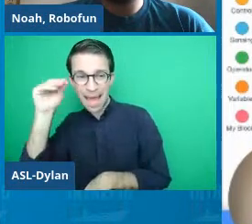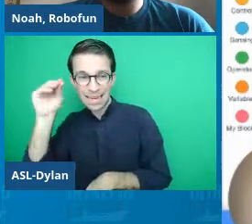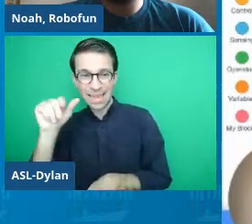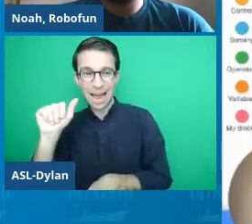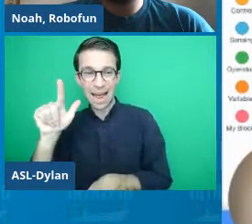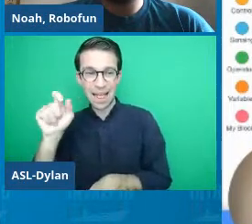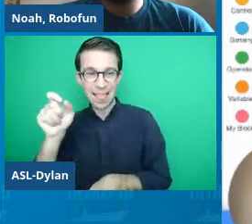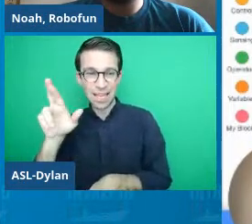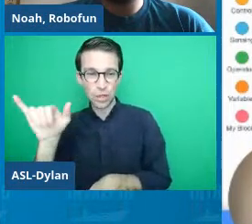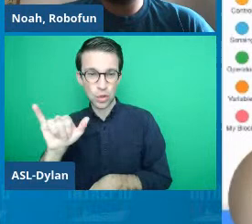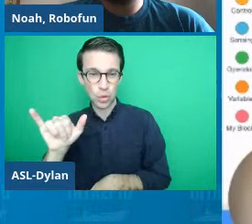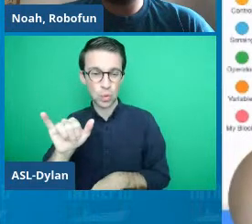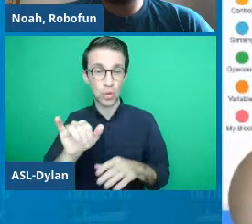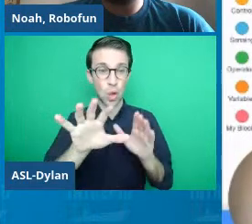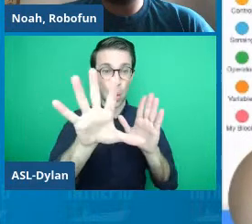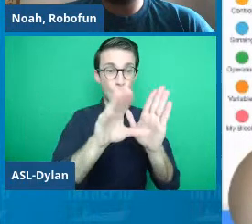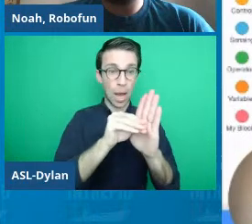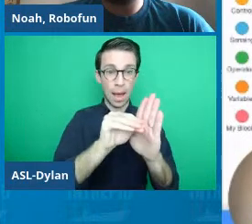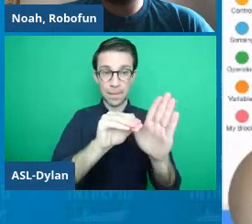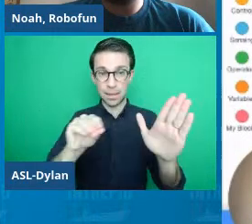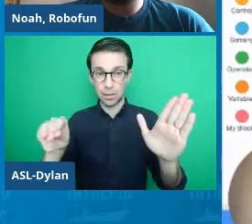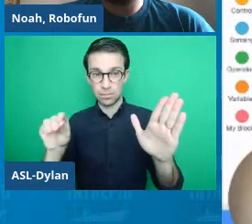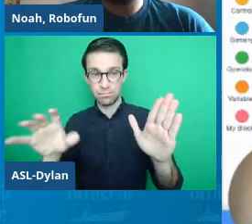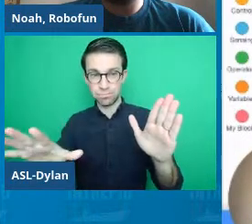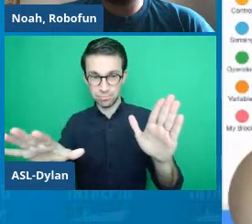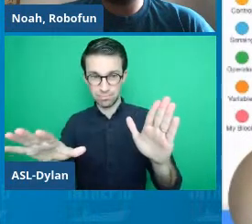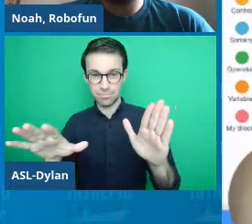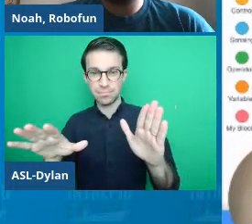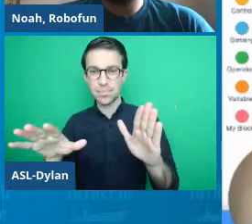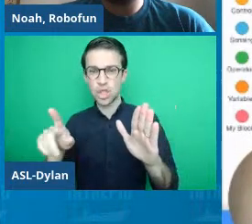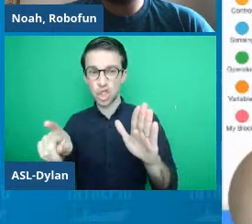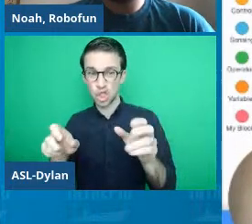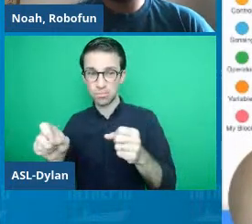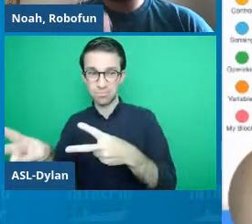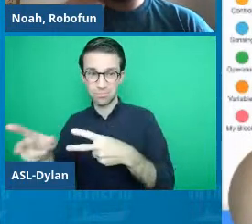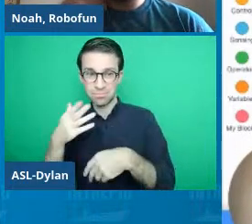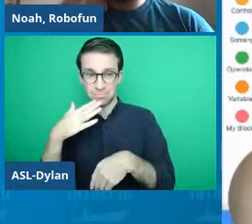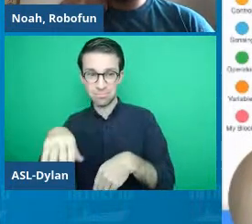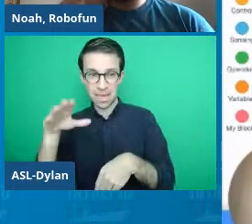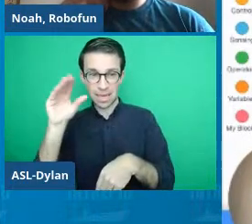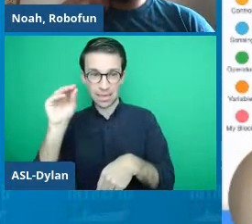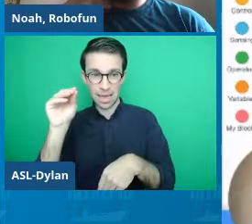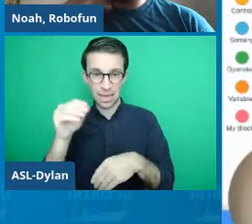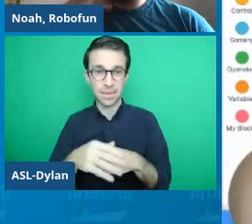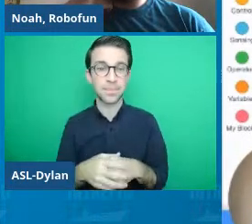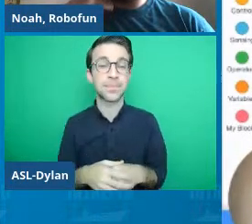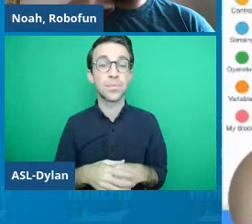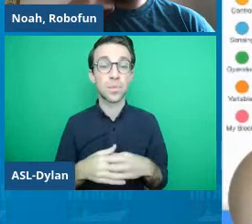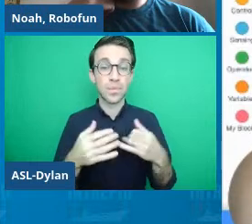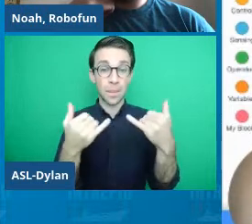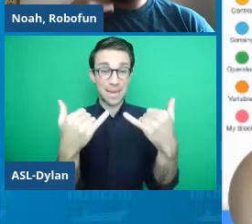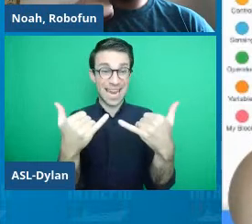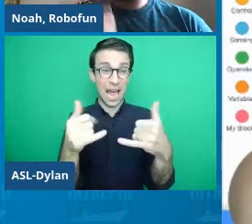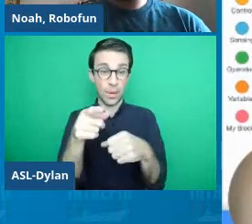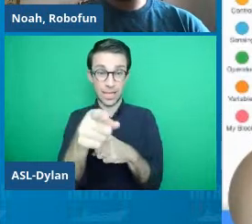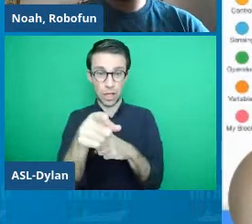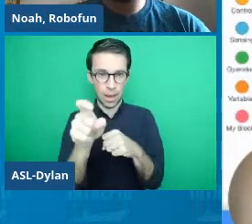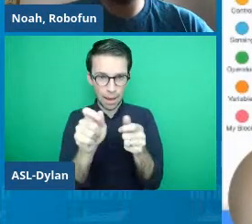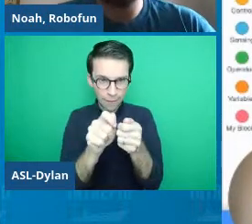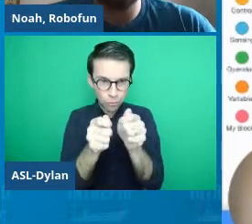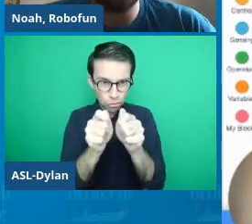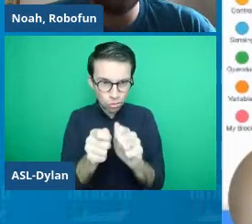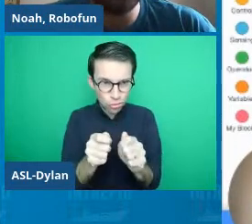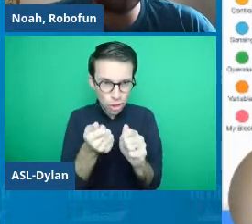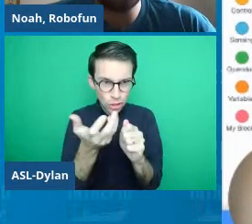to hover it above and release it, and it should go into the bad guy laser. But once I go in here, I'm going to switch a